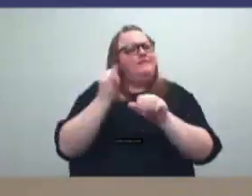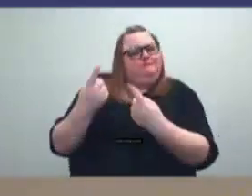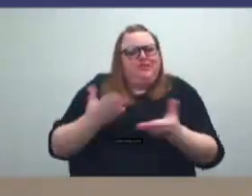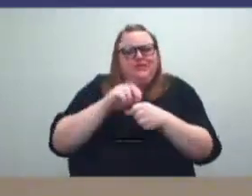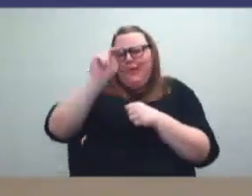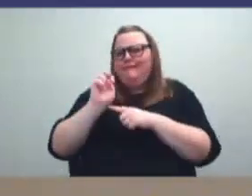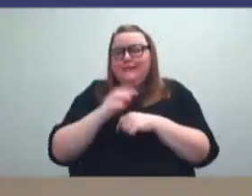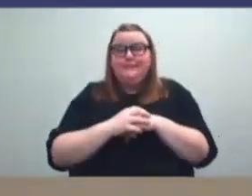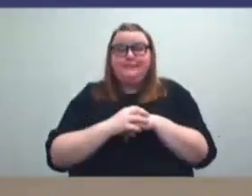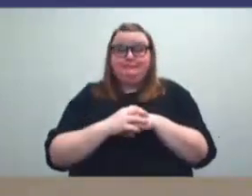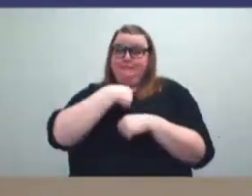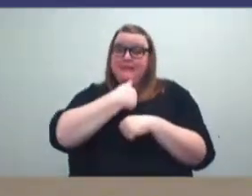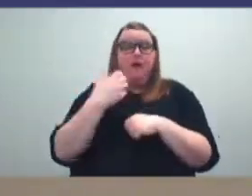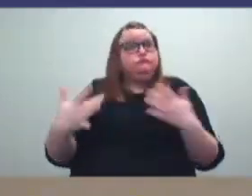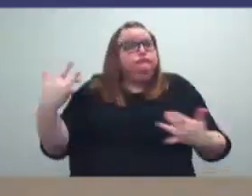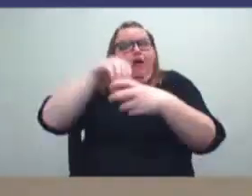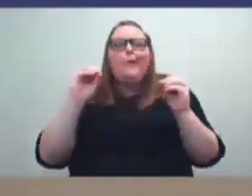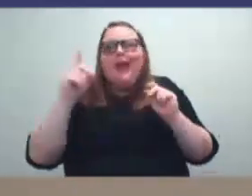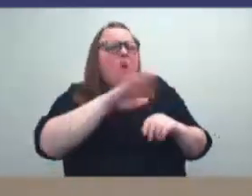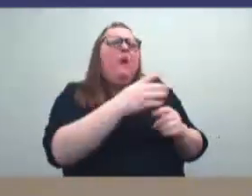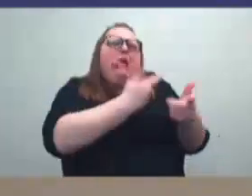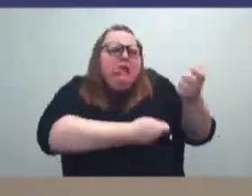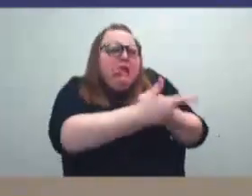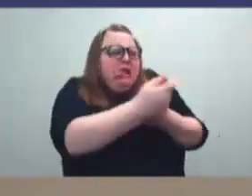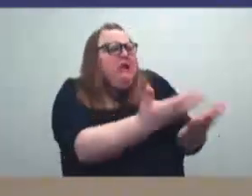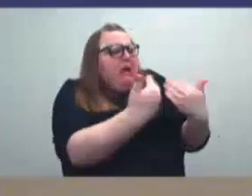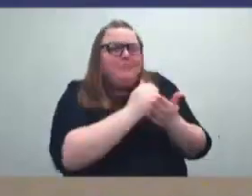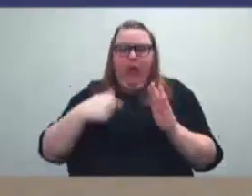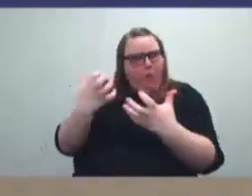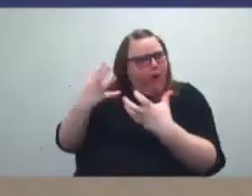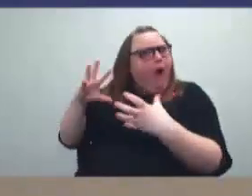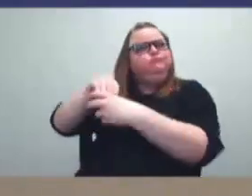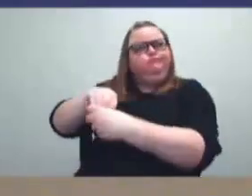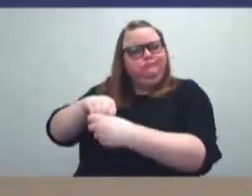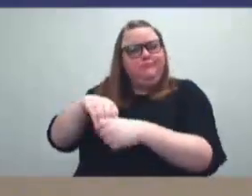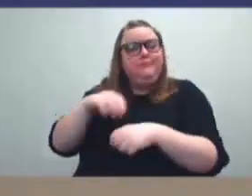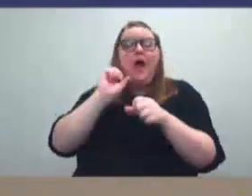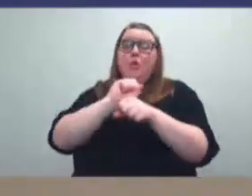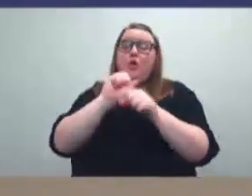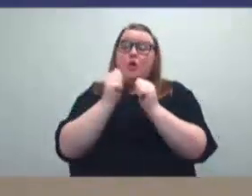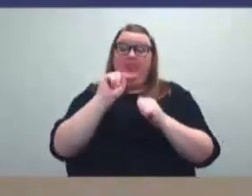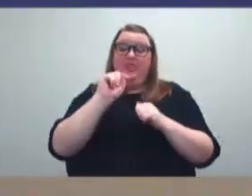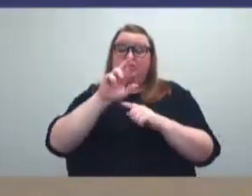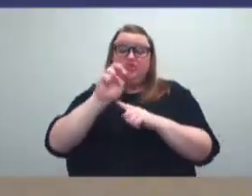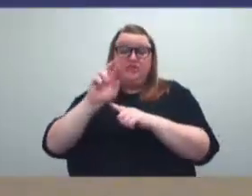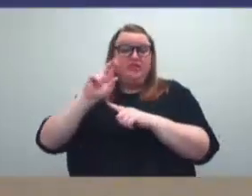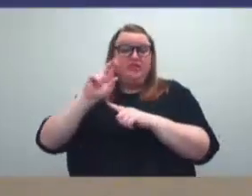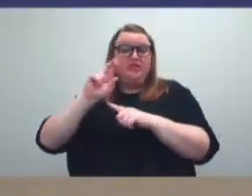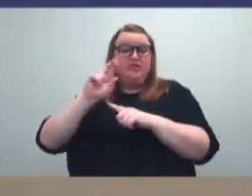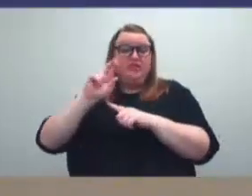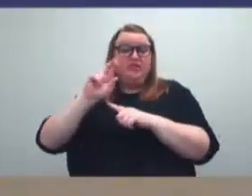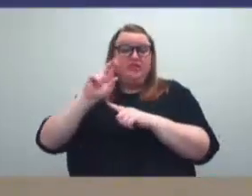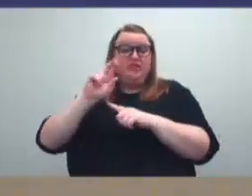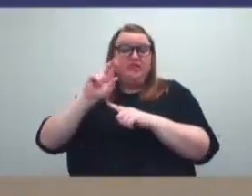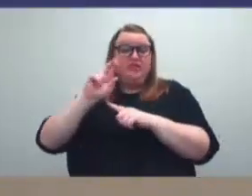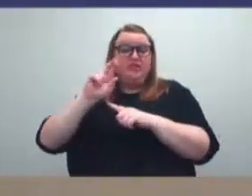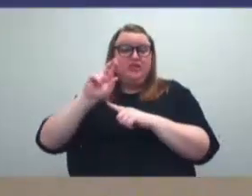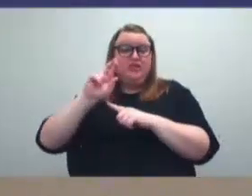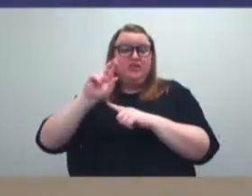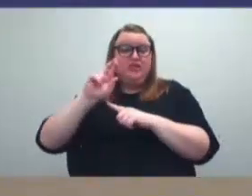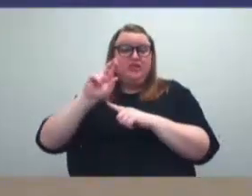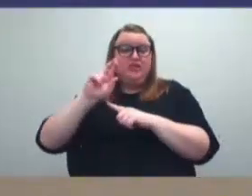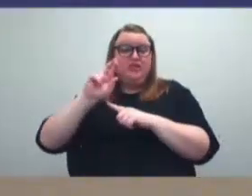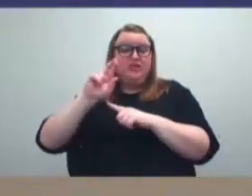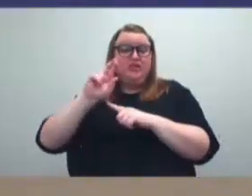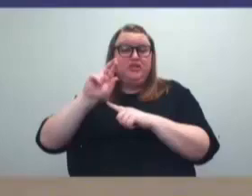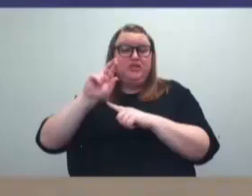this something that I could do. So it was really fantastic to be involved. And I'm very excited that yesterday the Regional Planning Governing Board